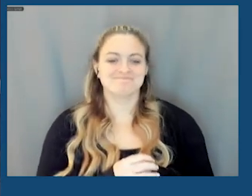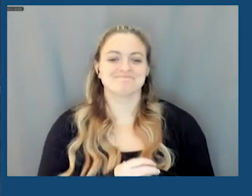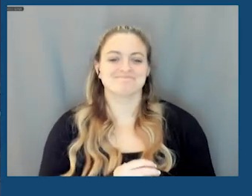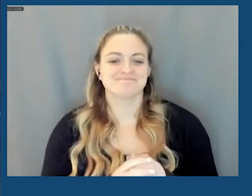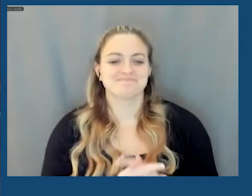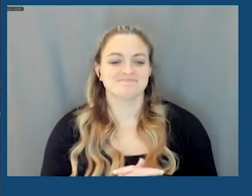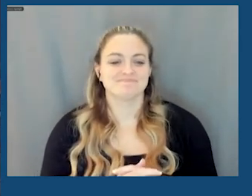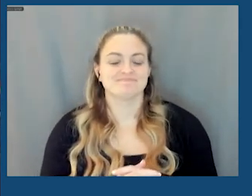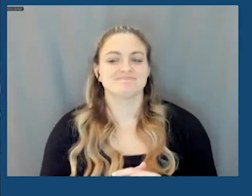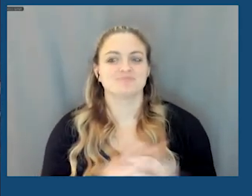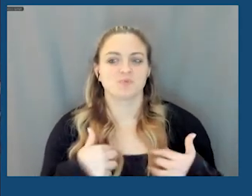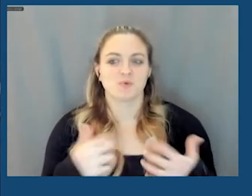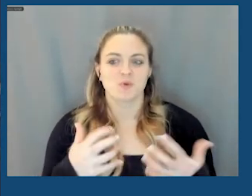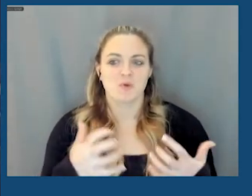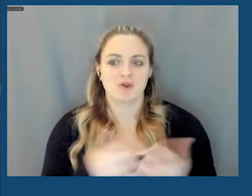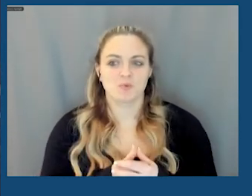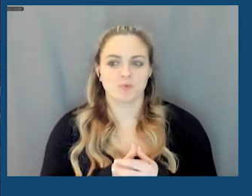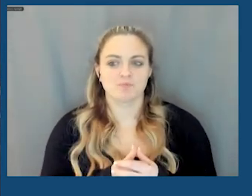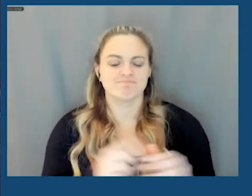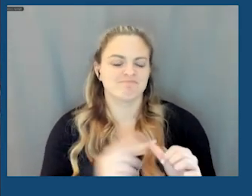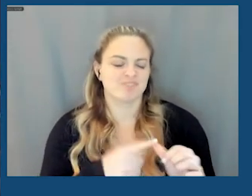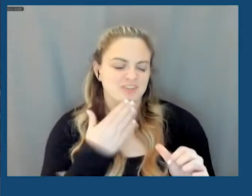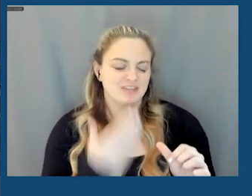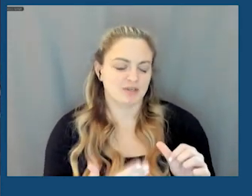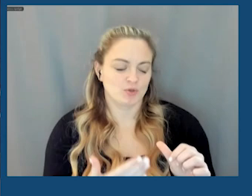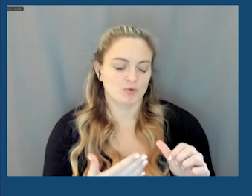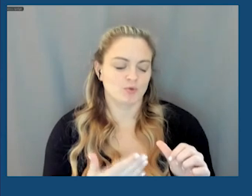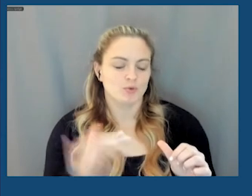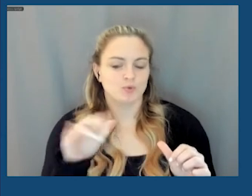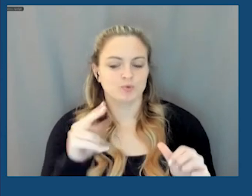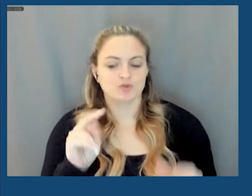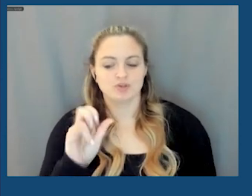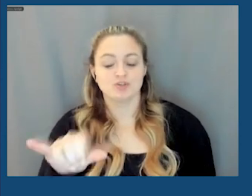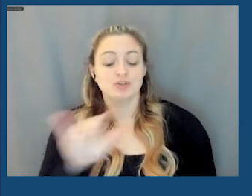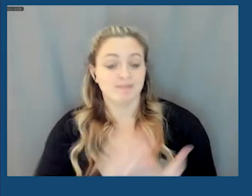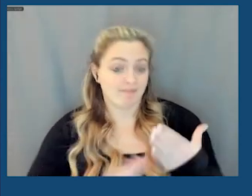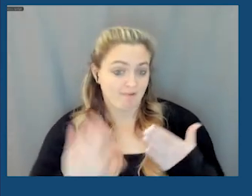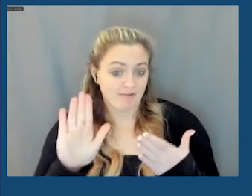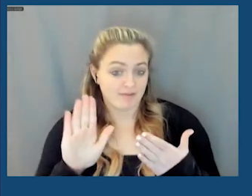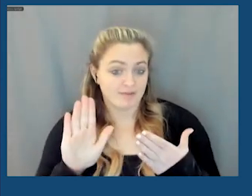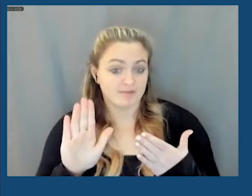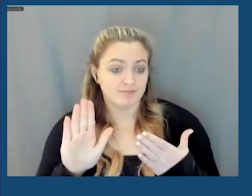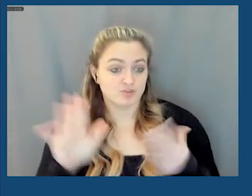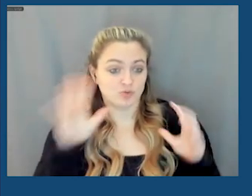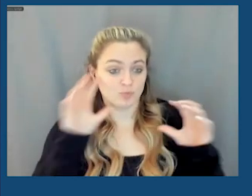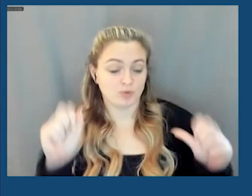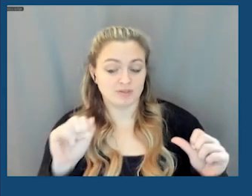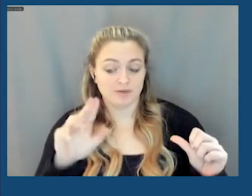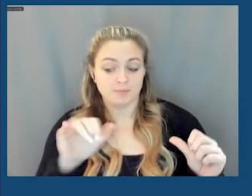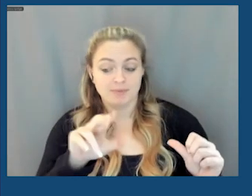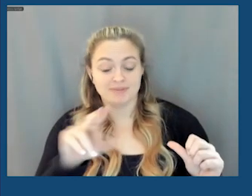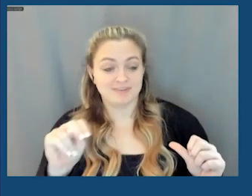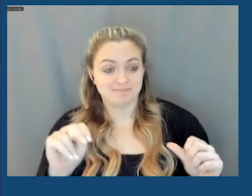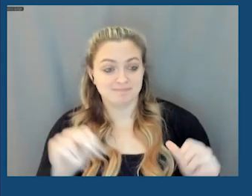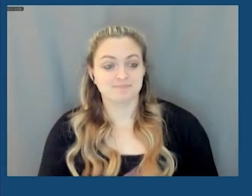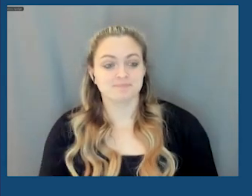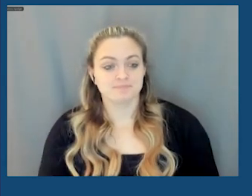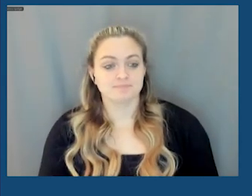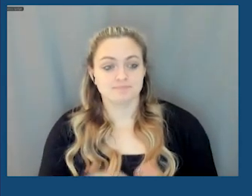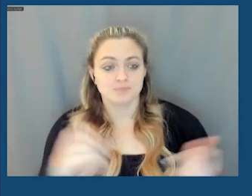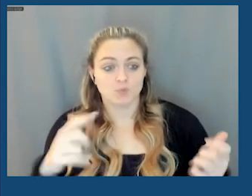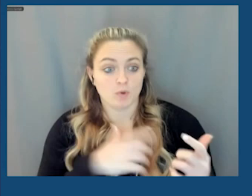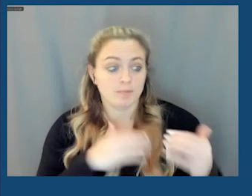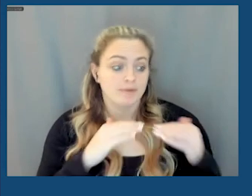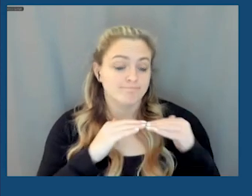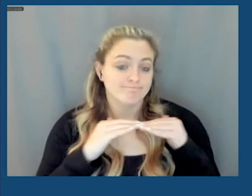I want to first just thank John Jay College and President Mason, to all of my